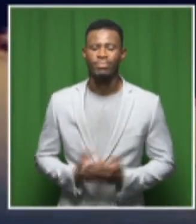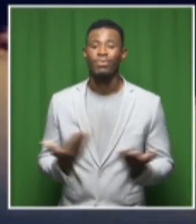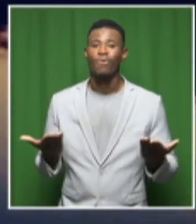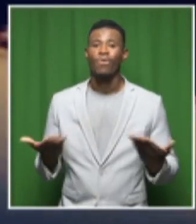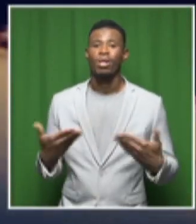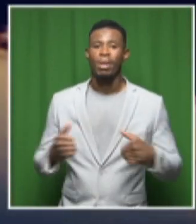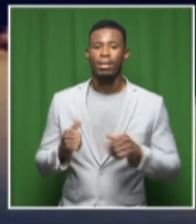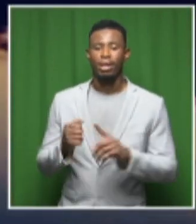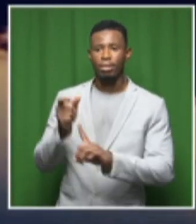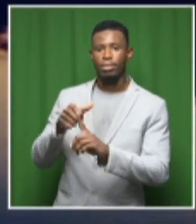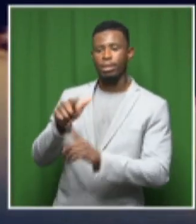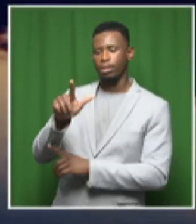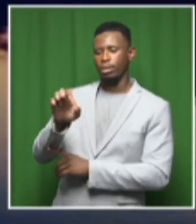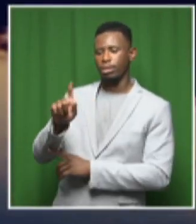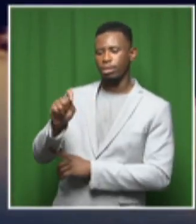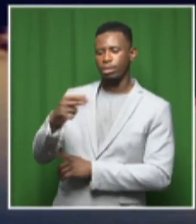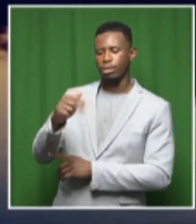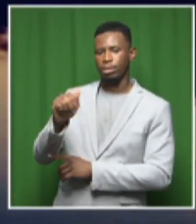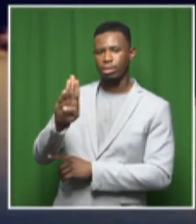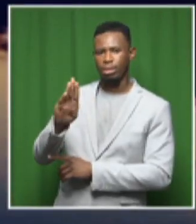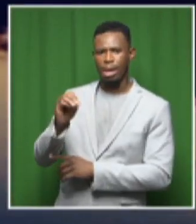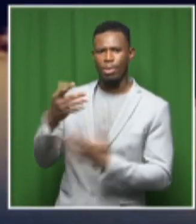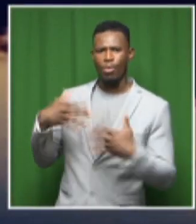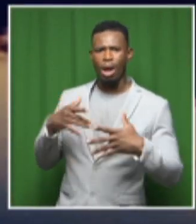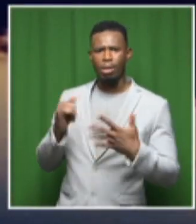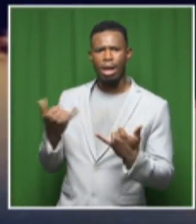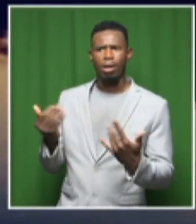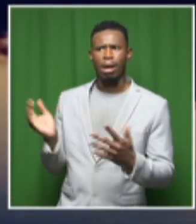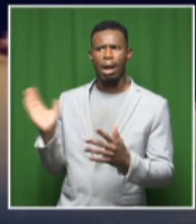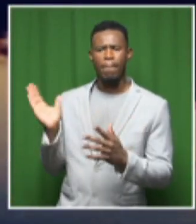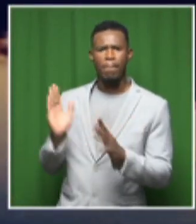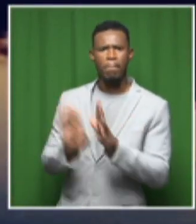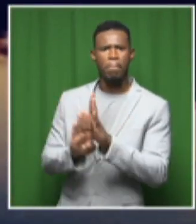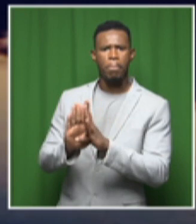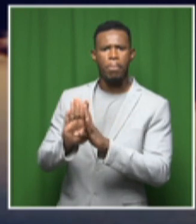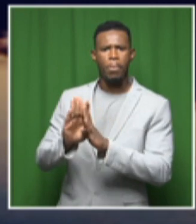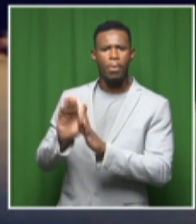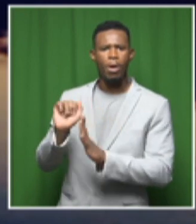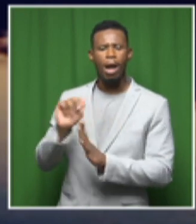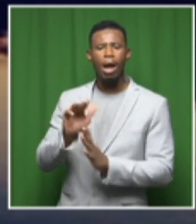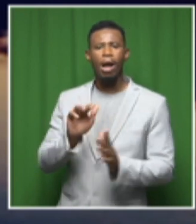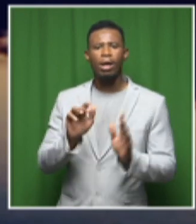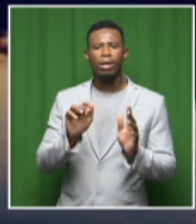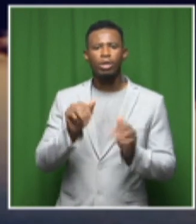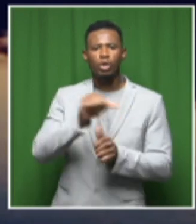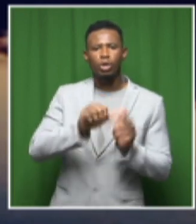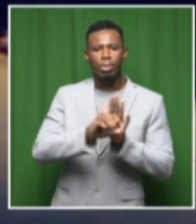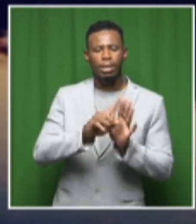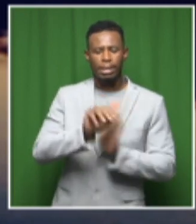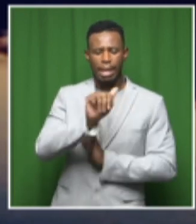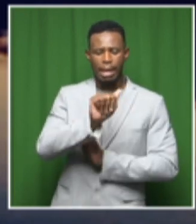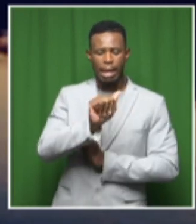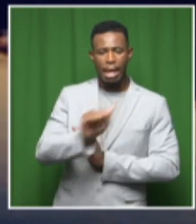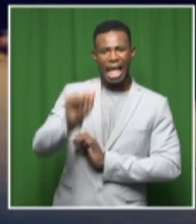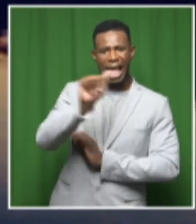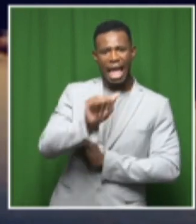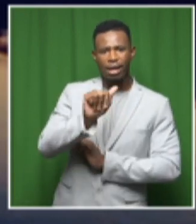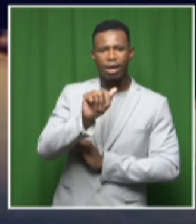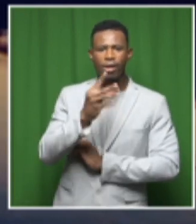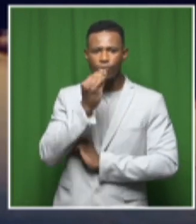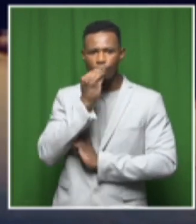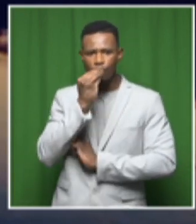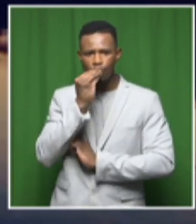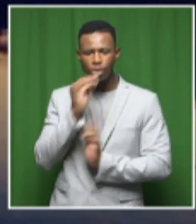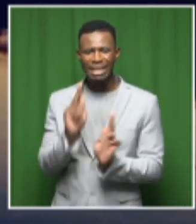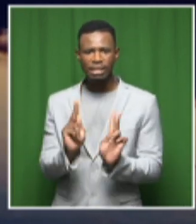Welcome back. Lethabo continues to make a name for herself through her food from Lethabo's Kitchen social media platforms. Lethabo's